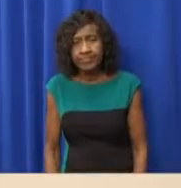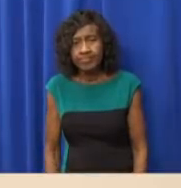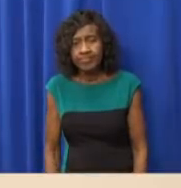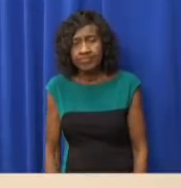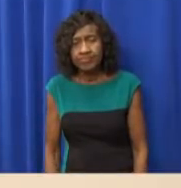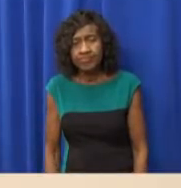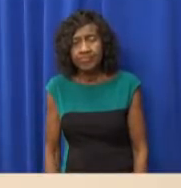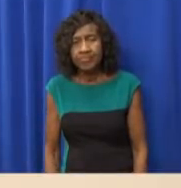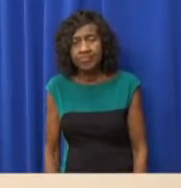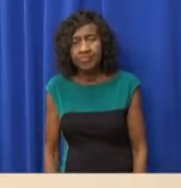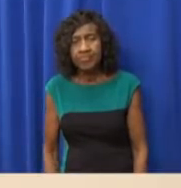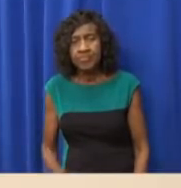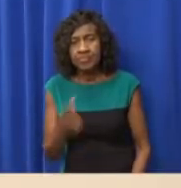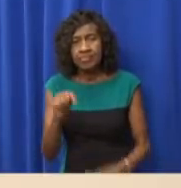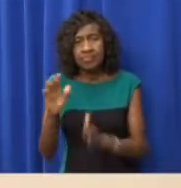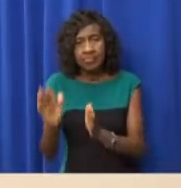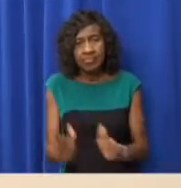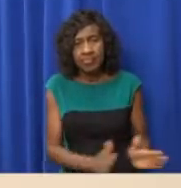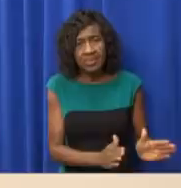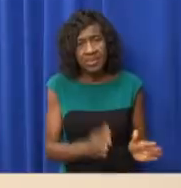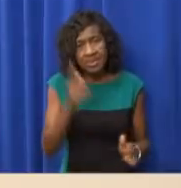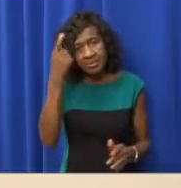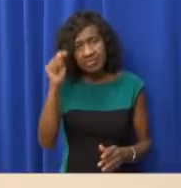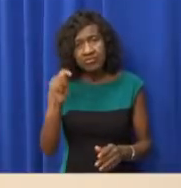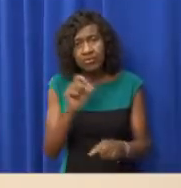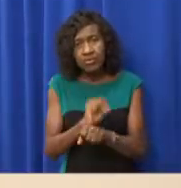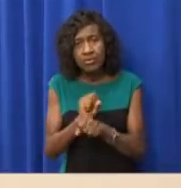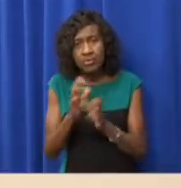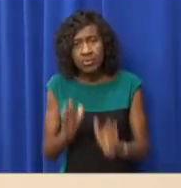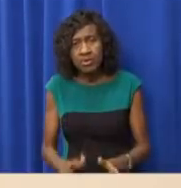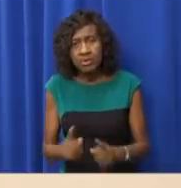The proposal is for them to receive